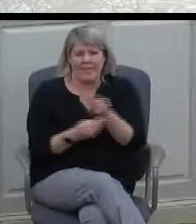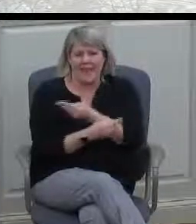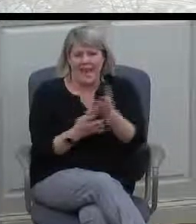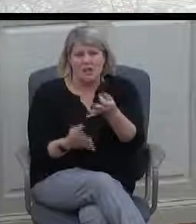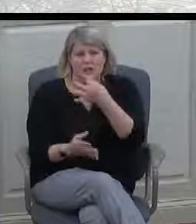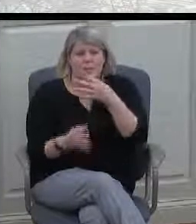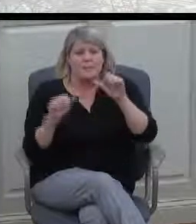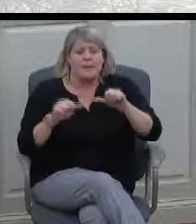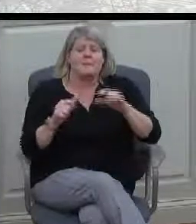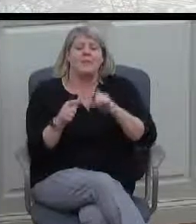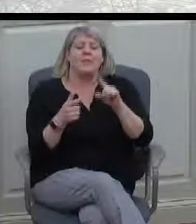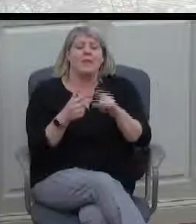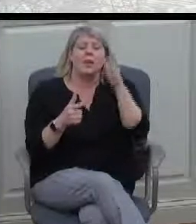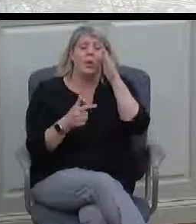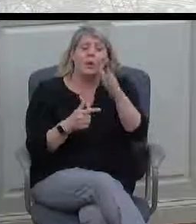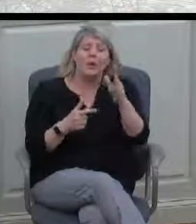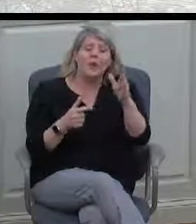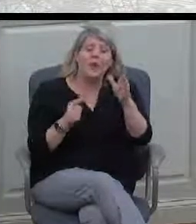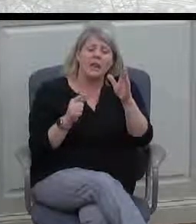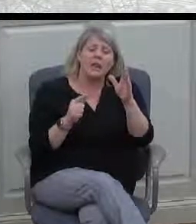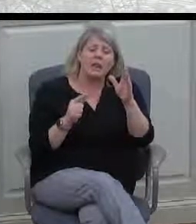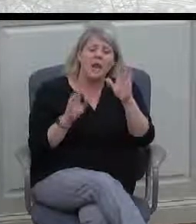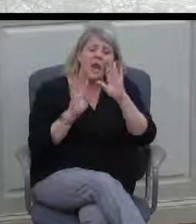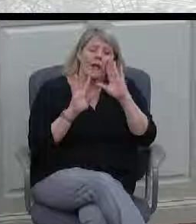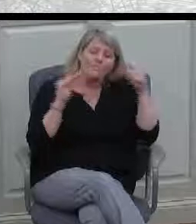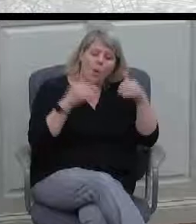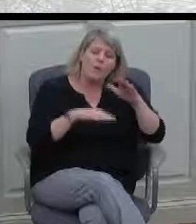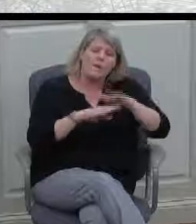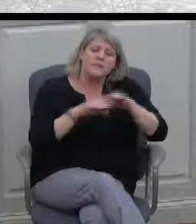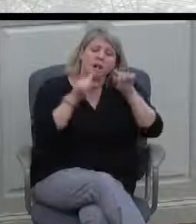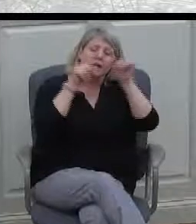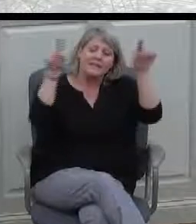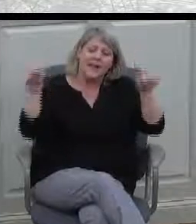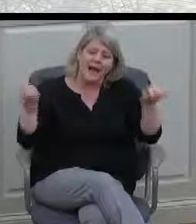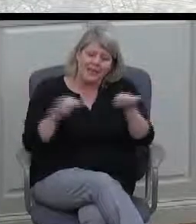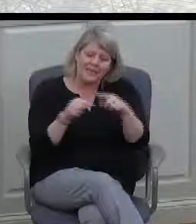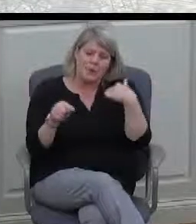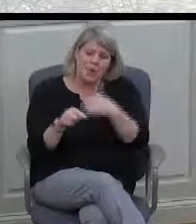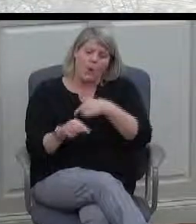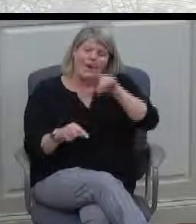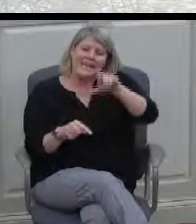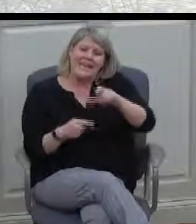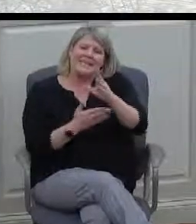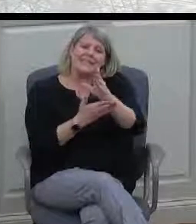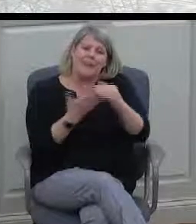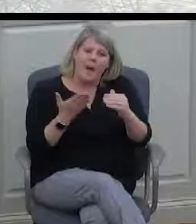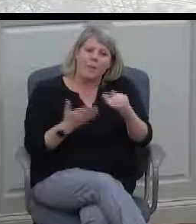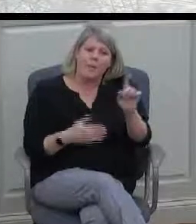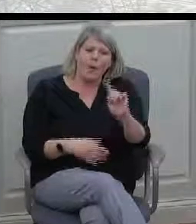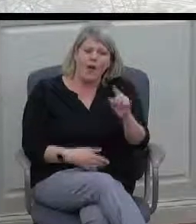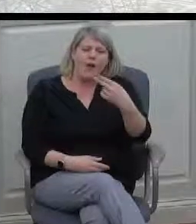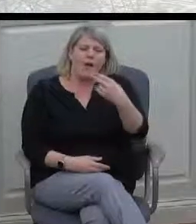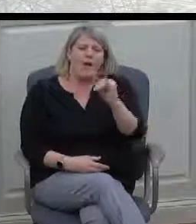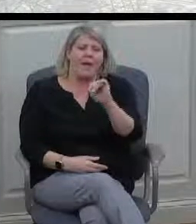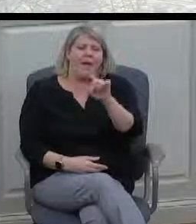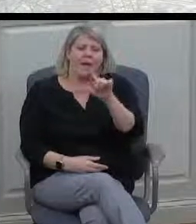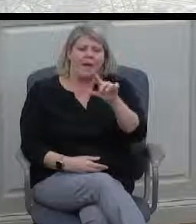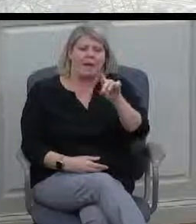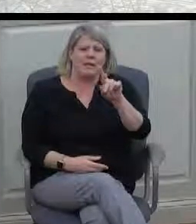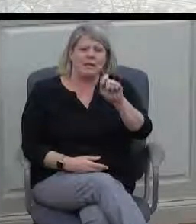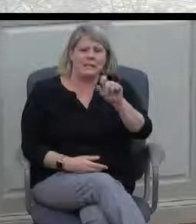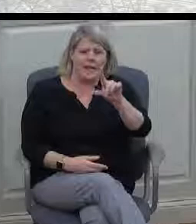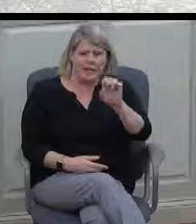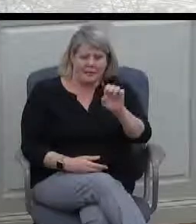we're going to start looking at signage. We have some requests. We have requests for section signage at Hilldale. We need to go back and look at